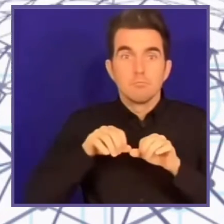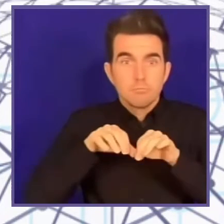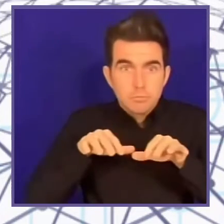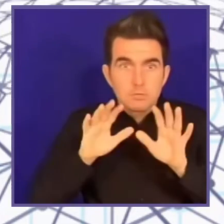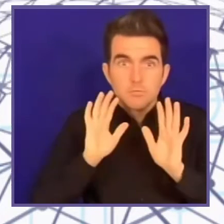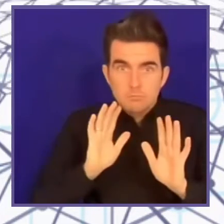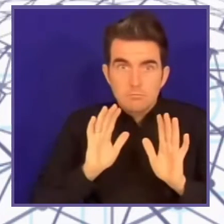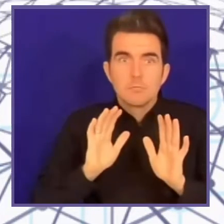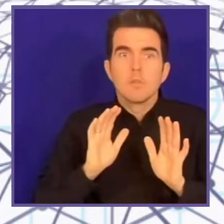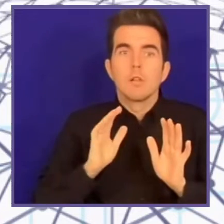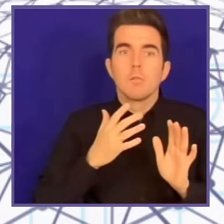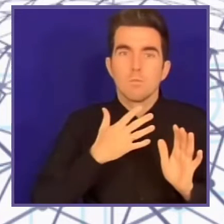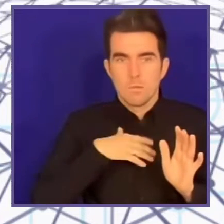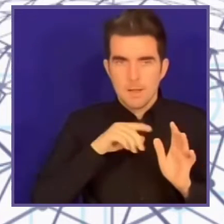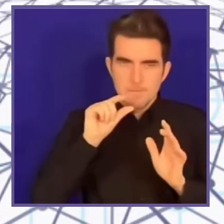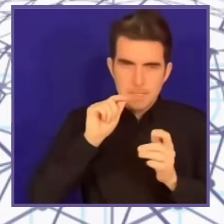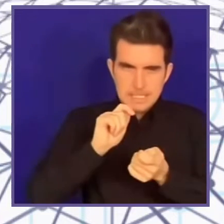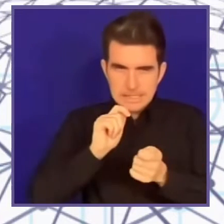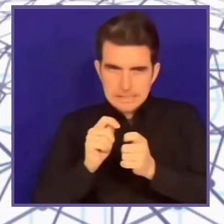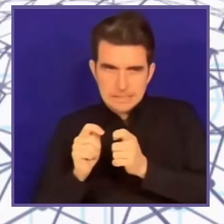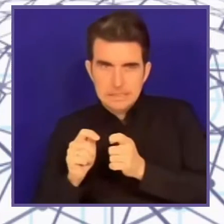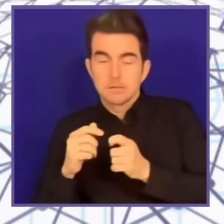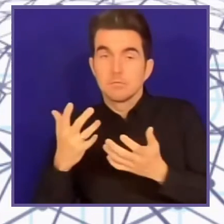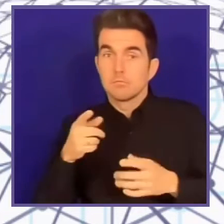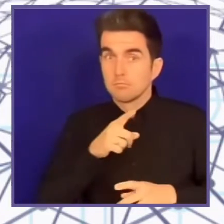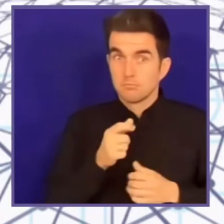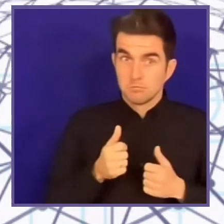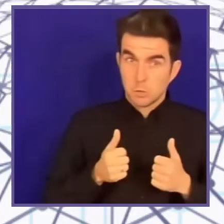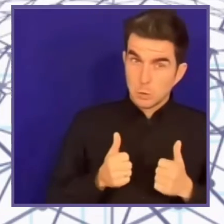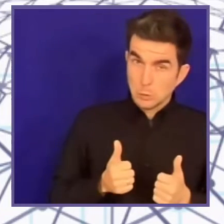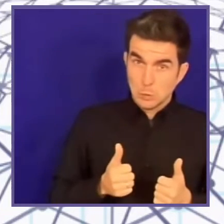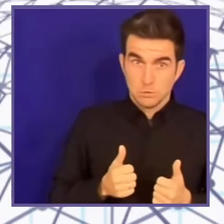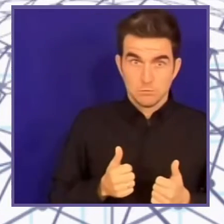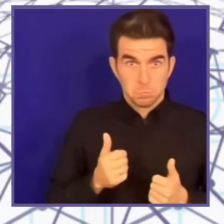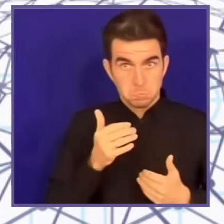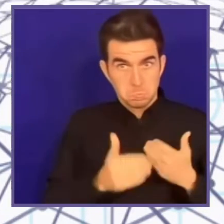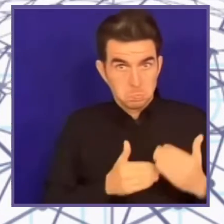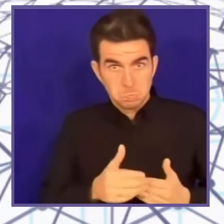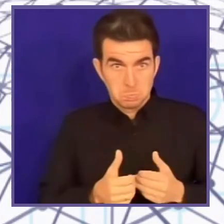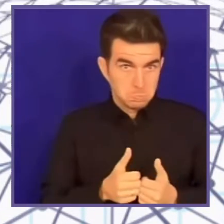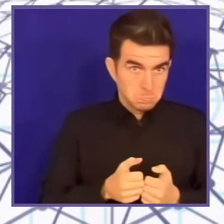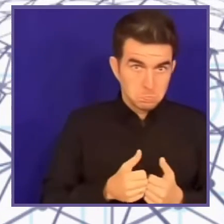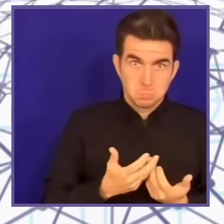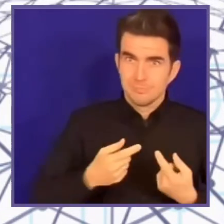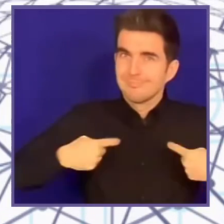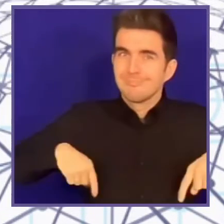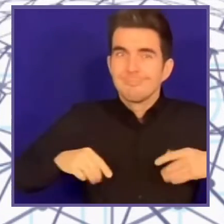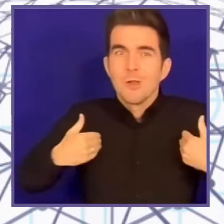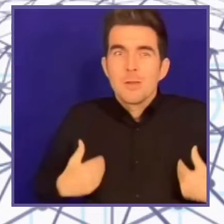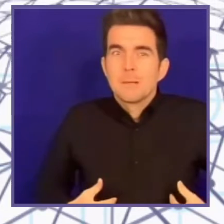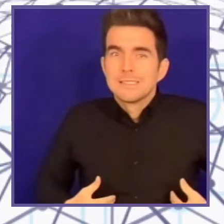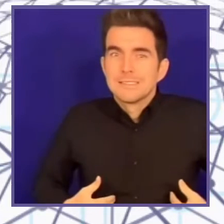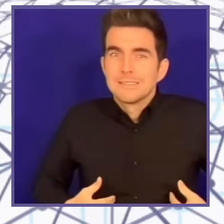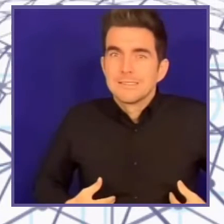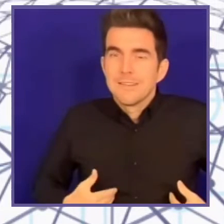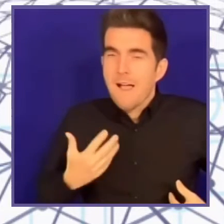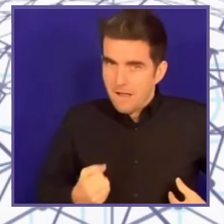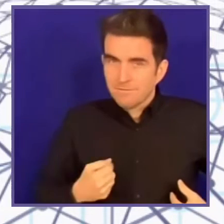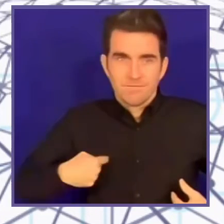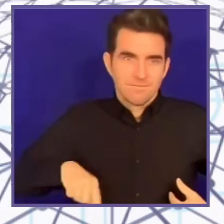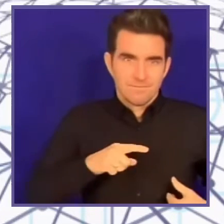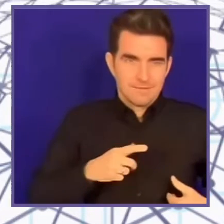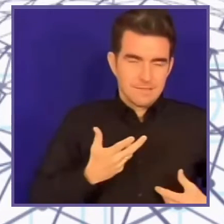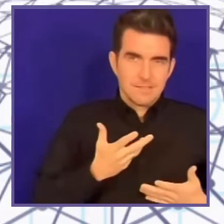there is some commonality there. So AT can work in different contexts with some